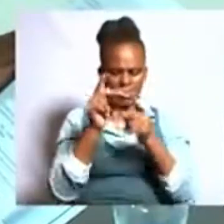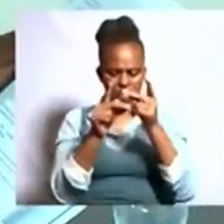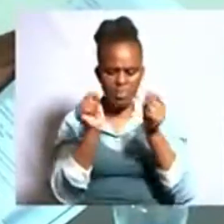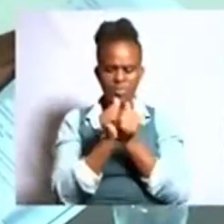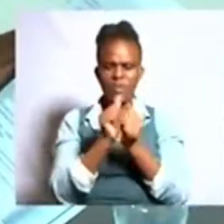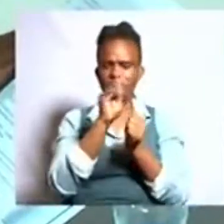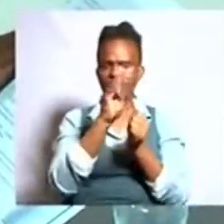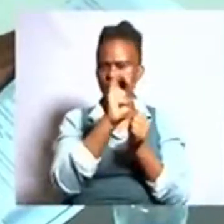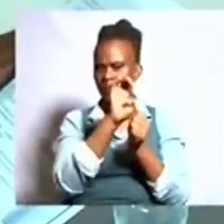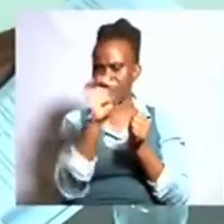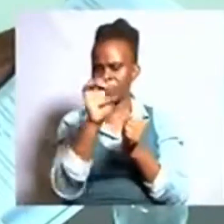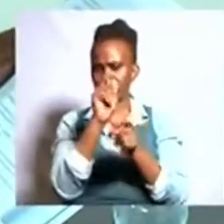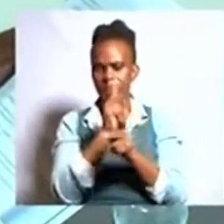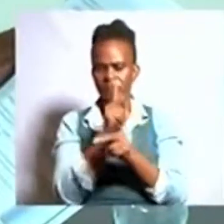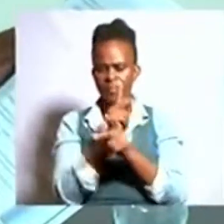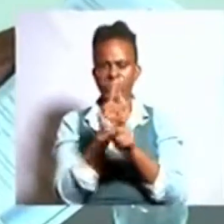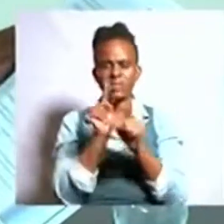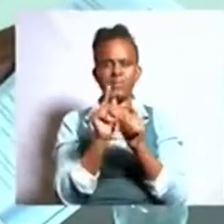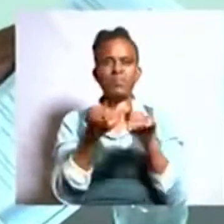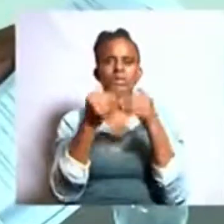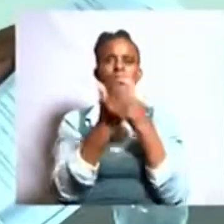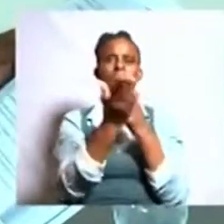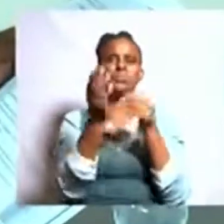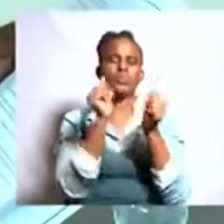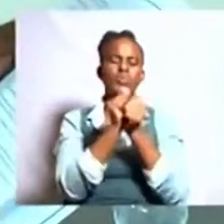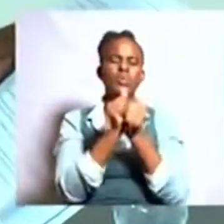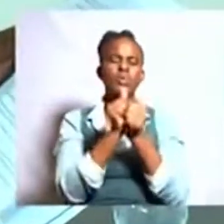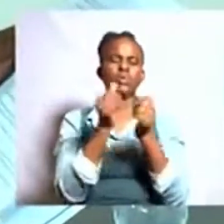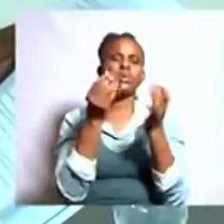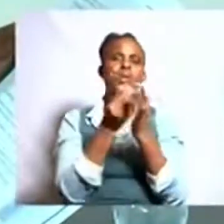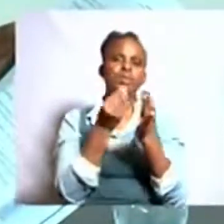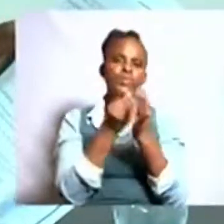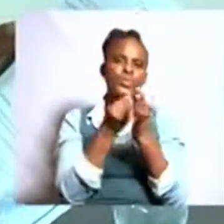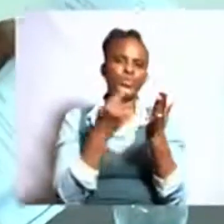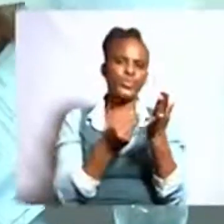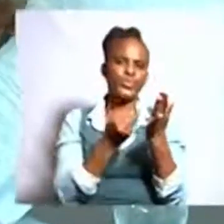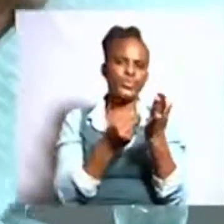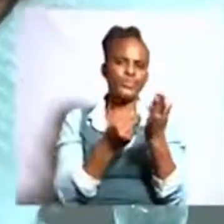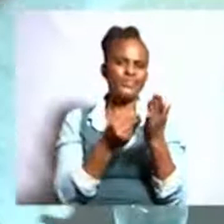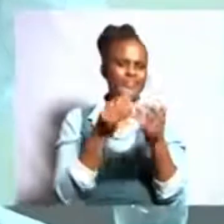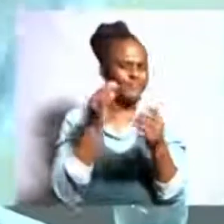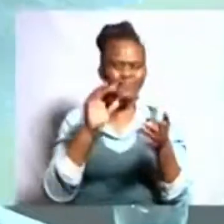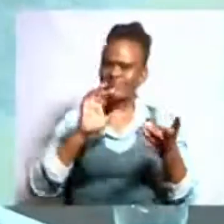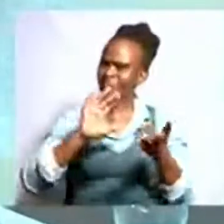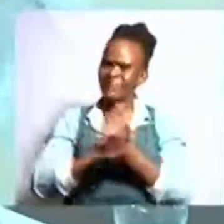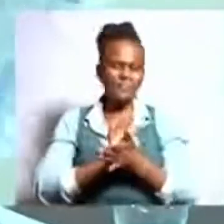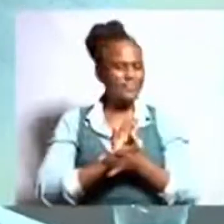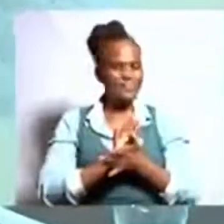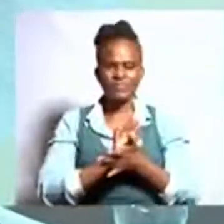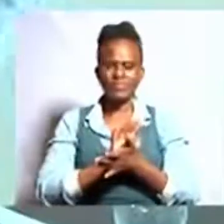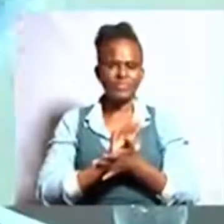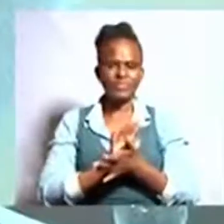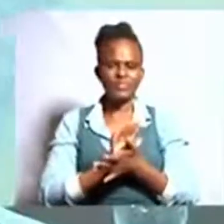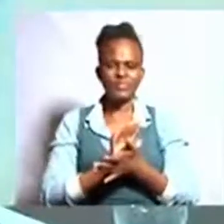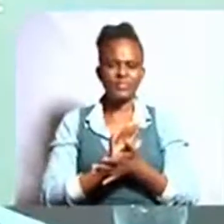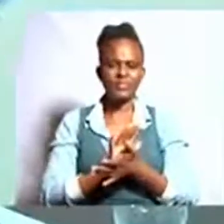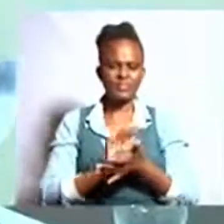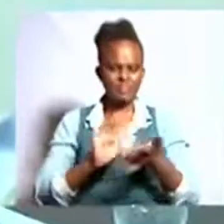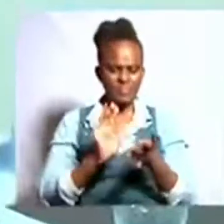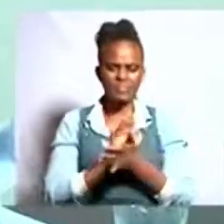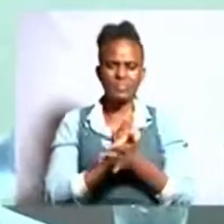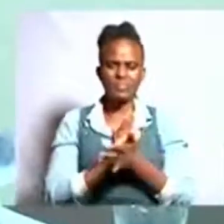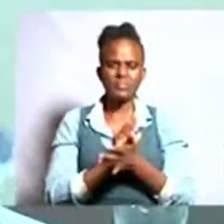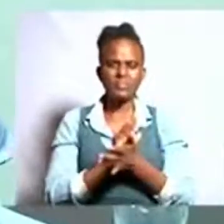and providing them with a startup capital. It's completely, you know,